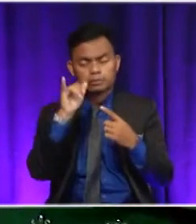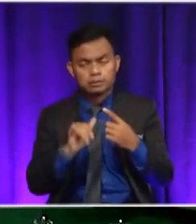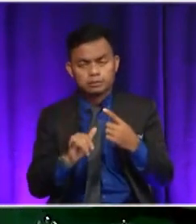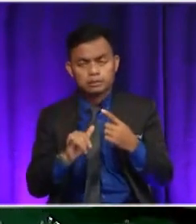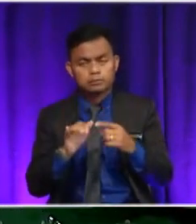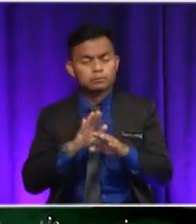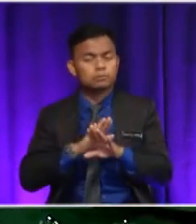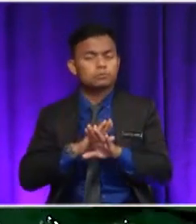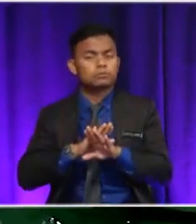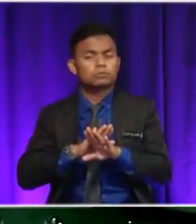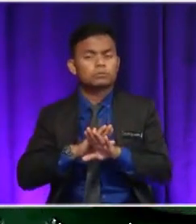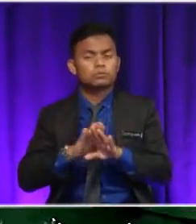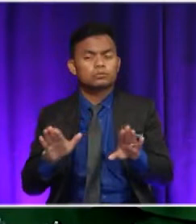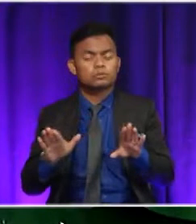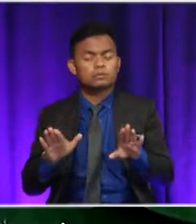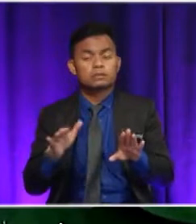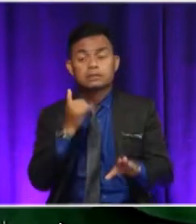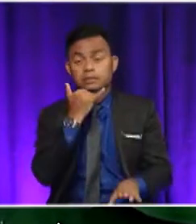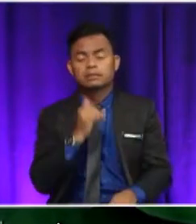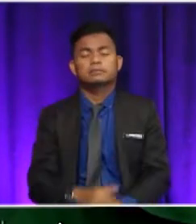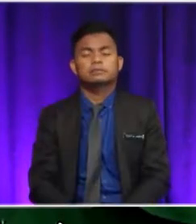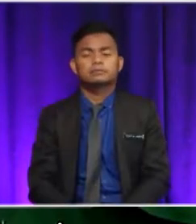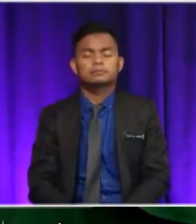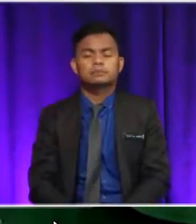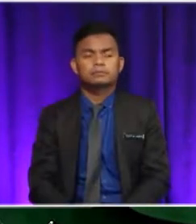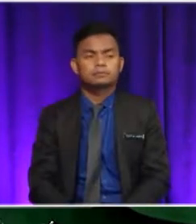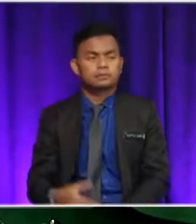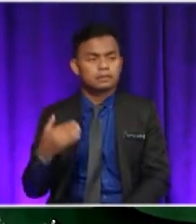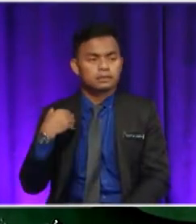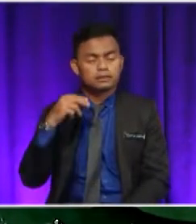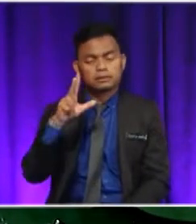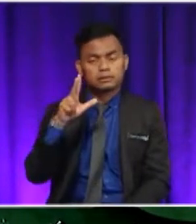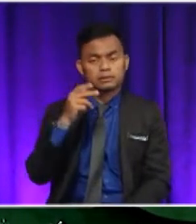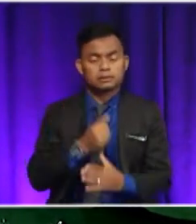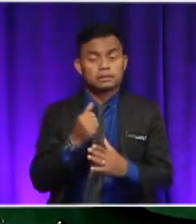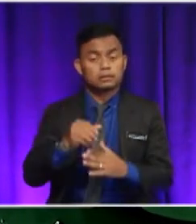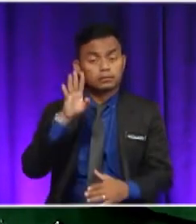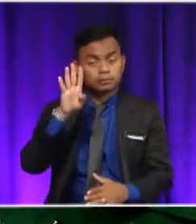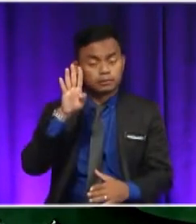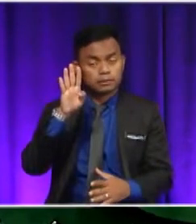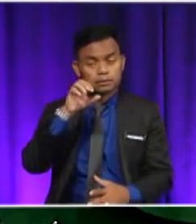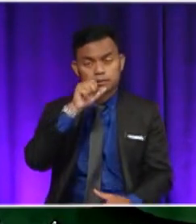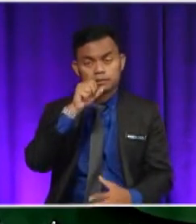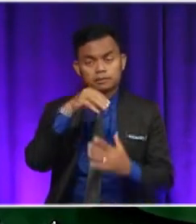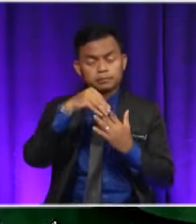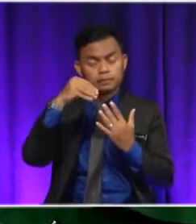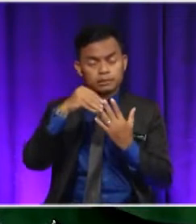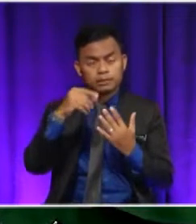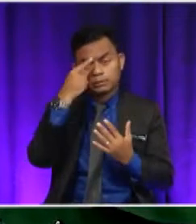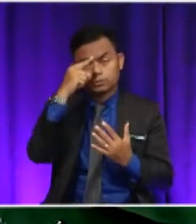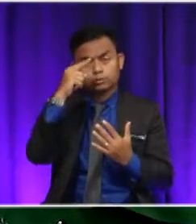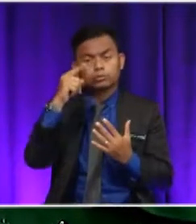these questions, you would have 3 or 4 options for you to choose from. So when you read, you look at